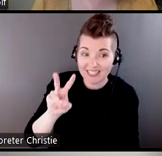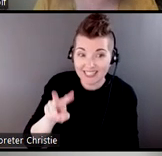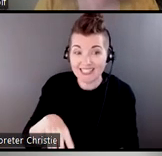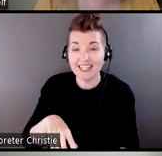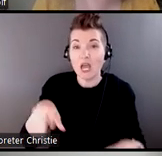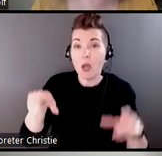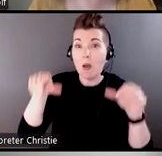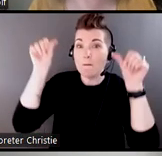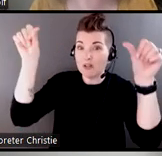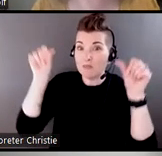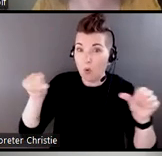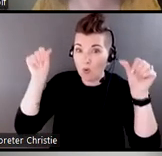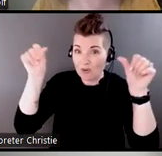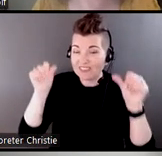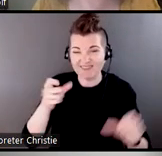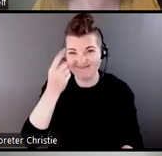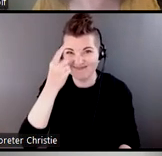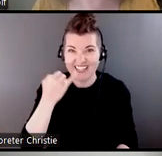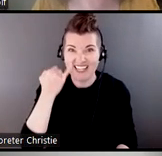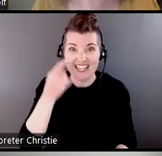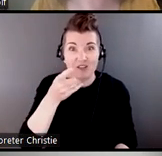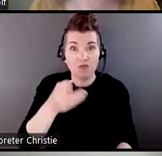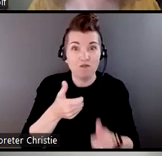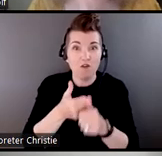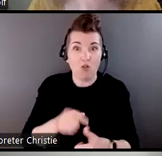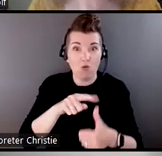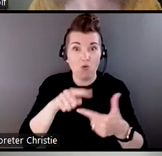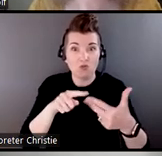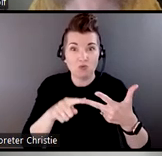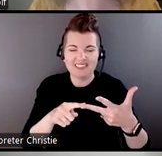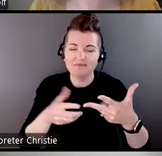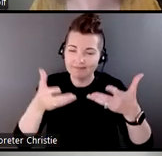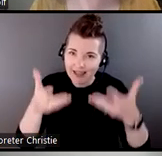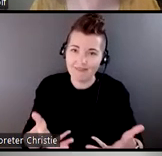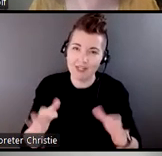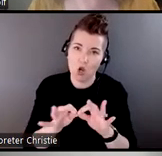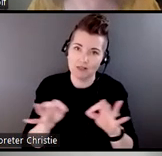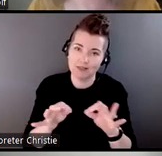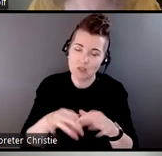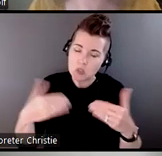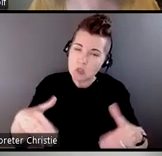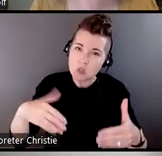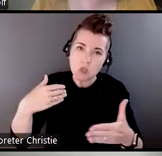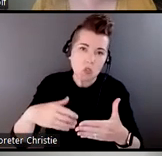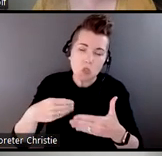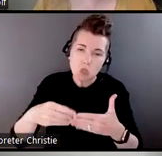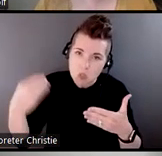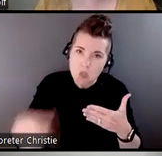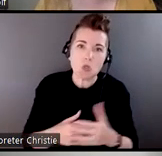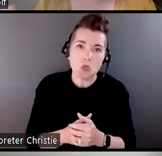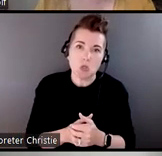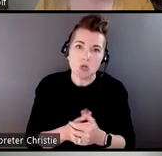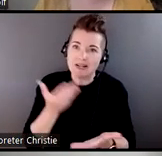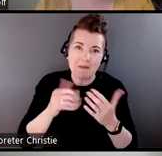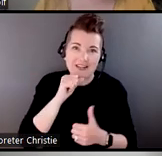if that's all you're going to be doing, there's going to be a high financial cost to that. And you might not be reaching people as effectively as when there's